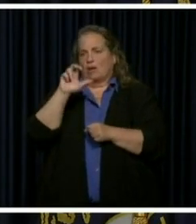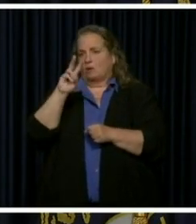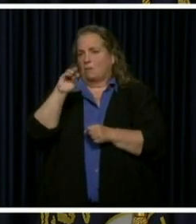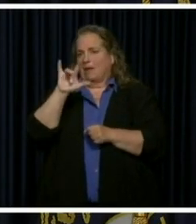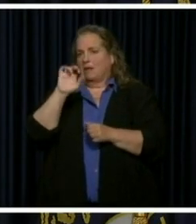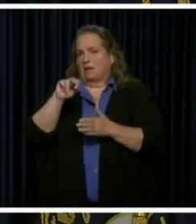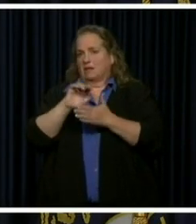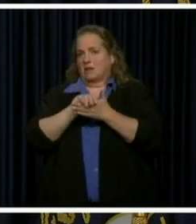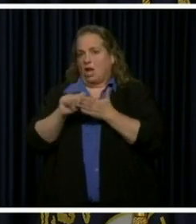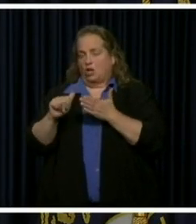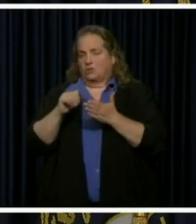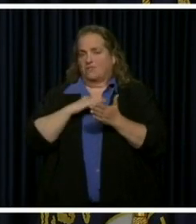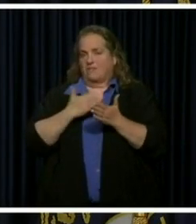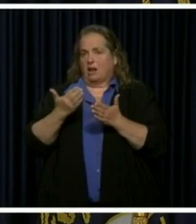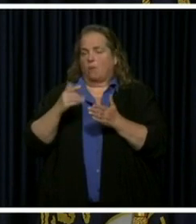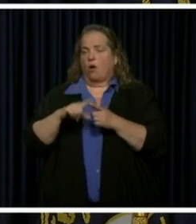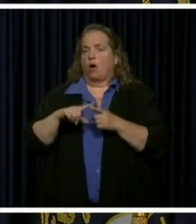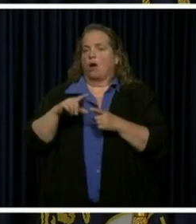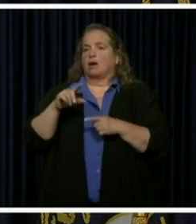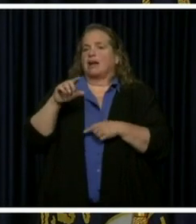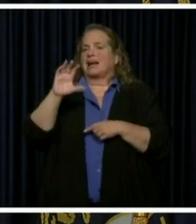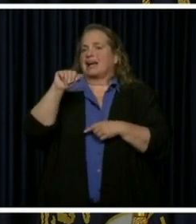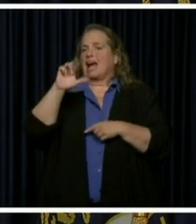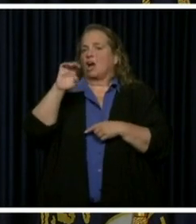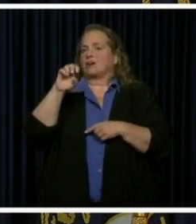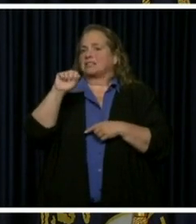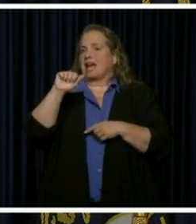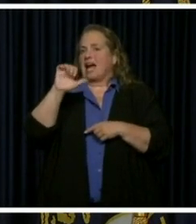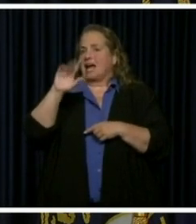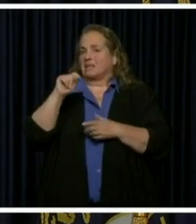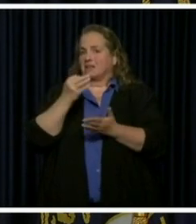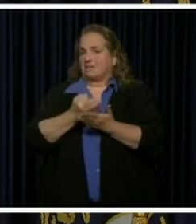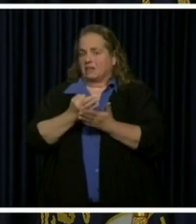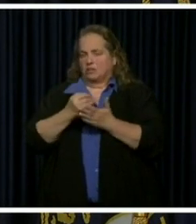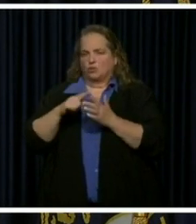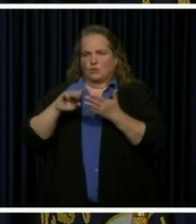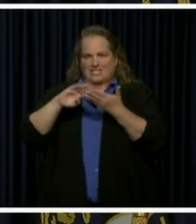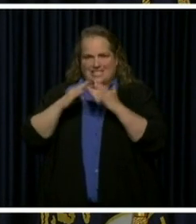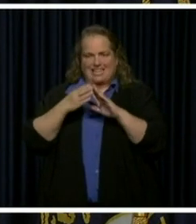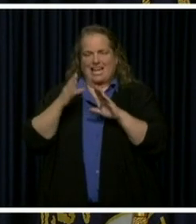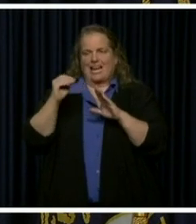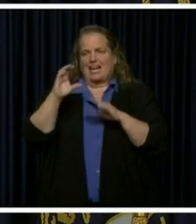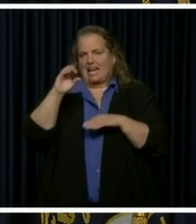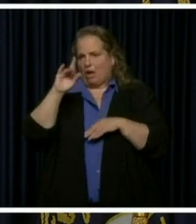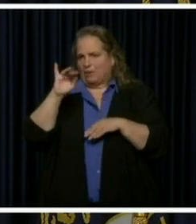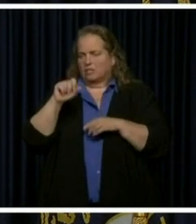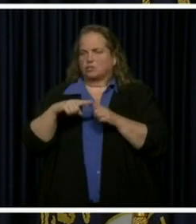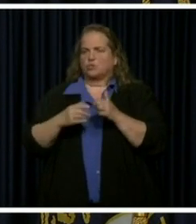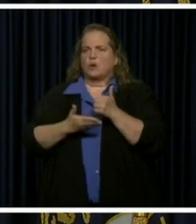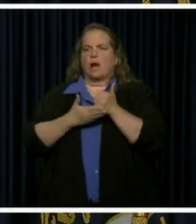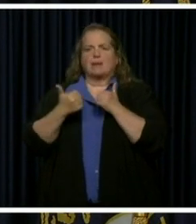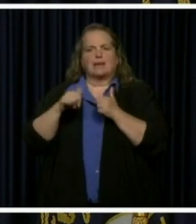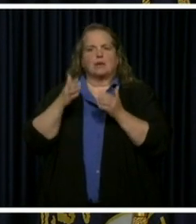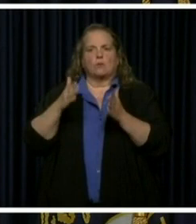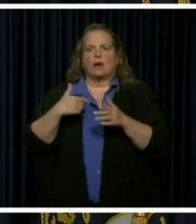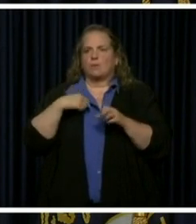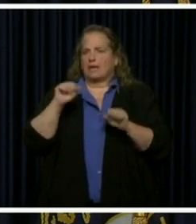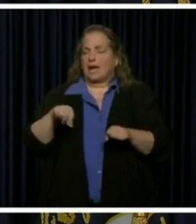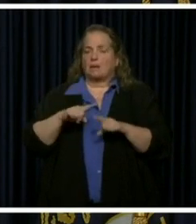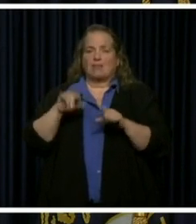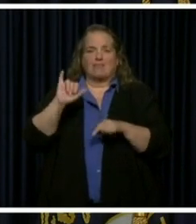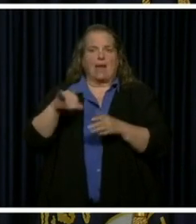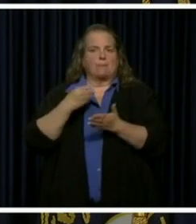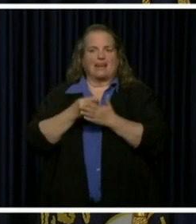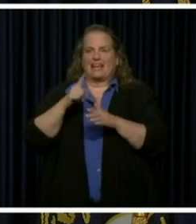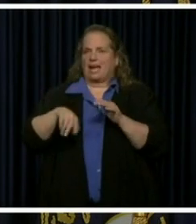in an initial round of CARES Act funding to cities and counties to help in any way we can, but that money can't be used, and we